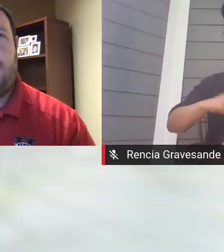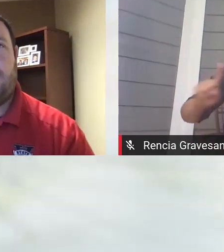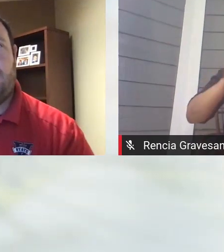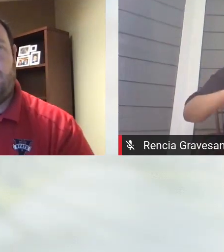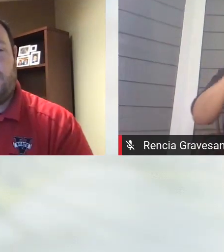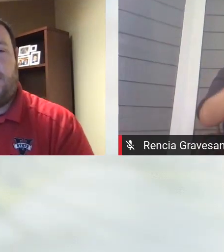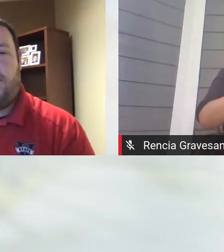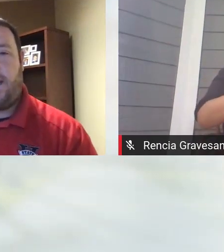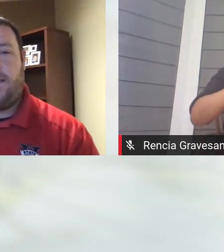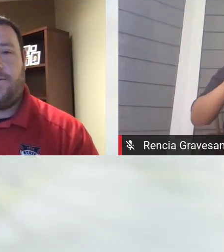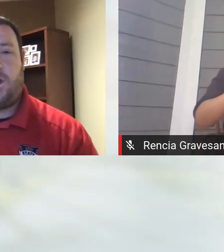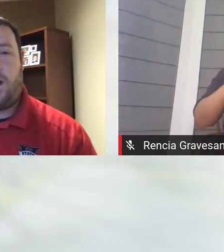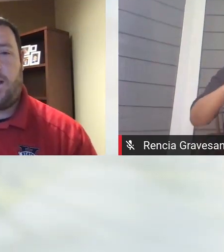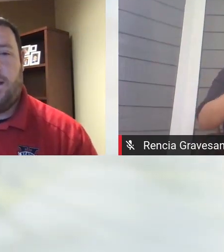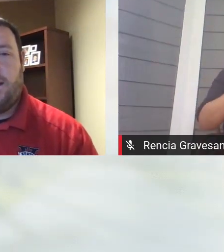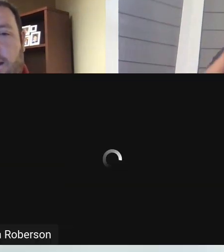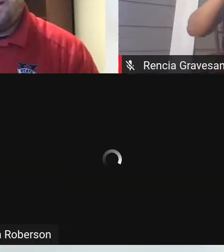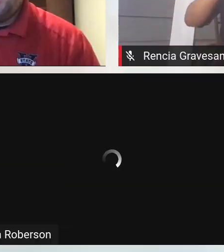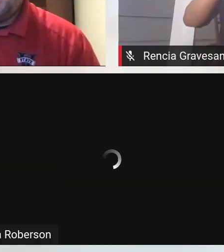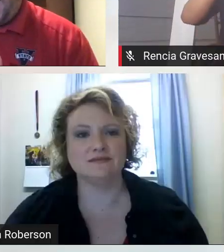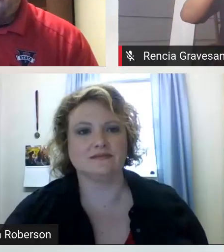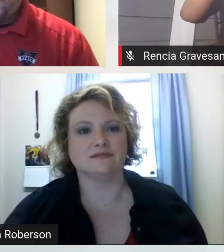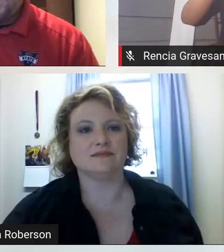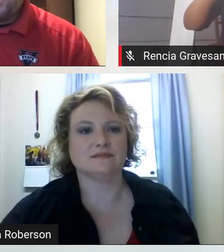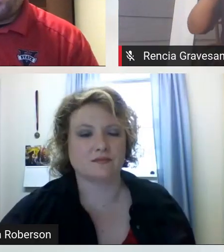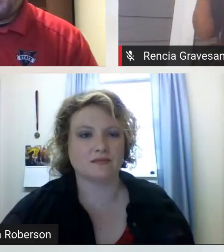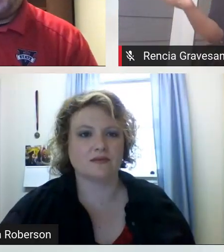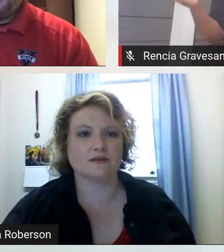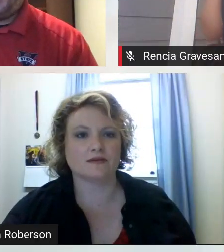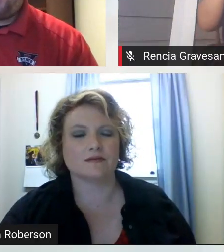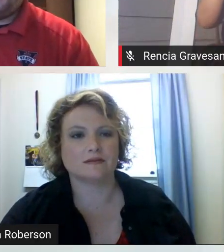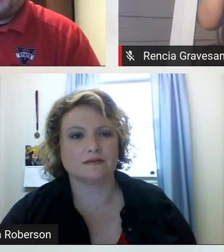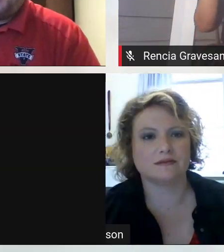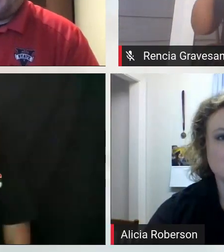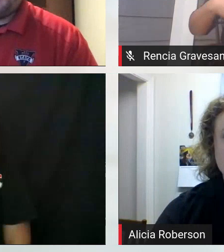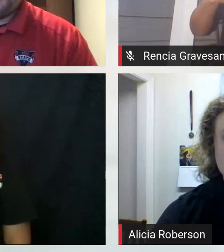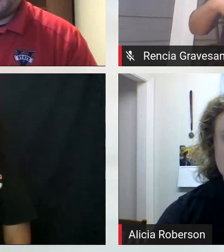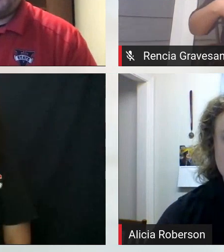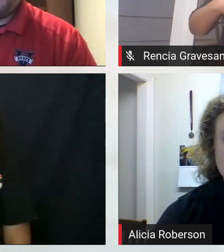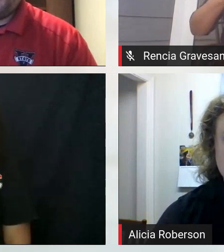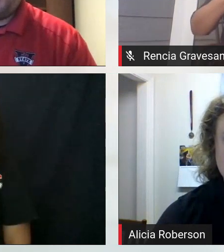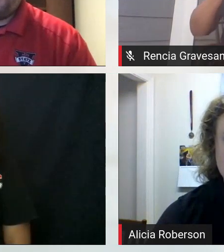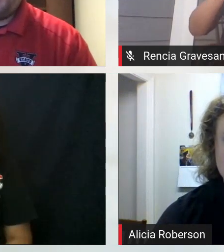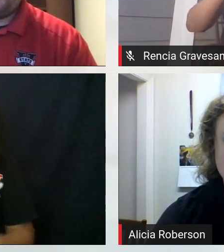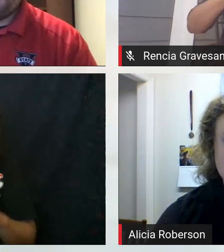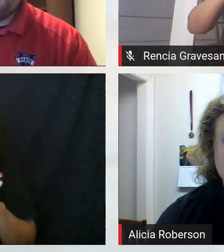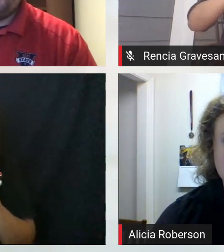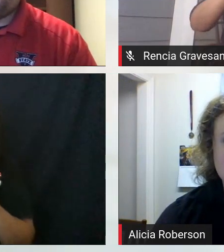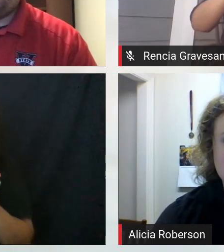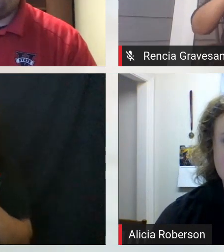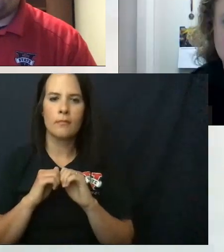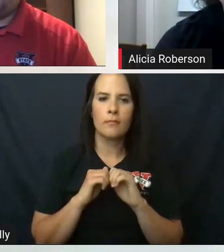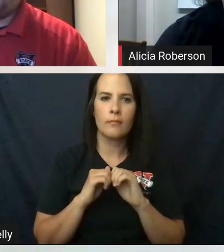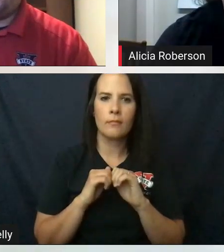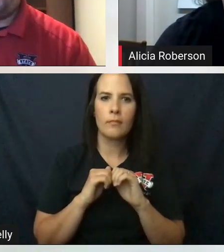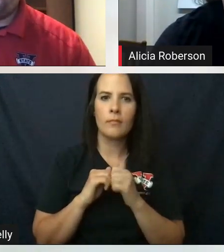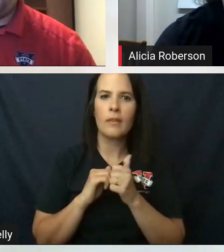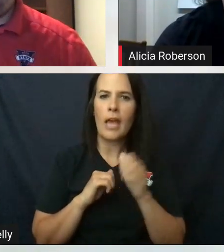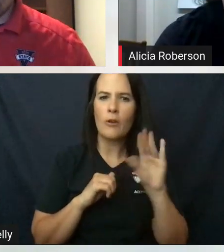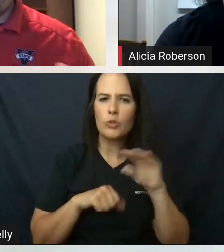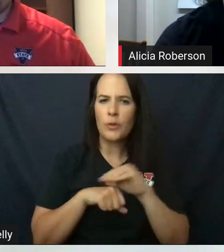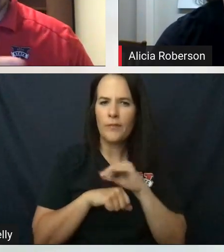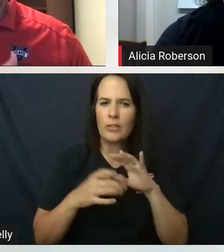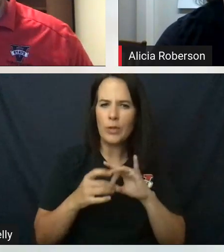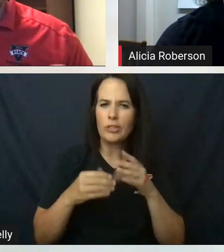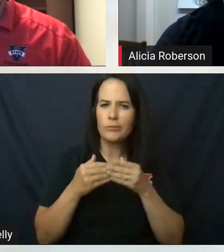back in. Alicia, can you kind of talk after year one, how does that advising relationship at VSU move forward? So